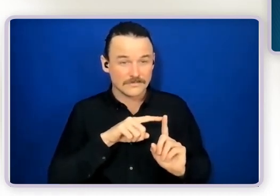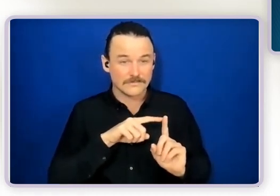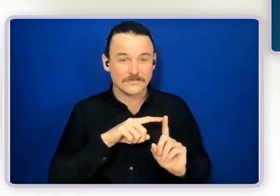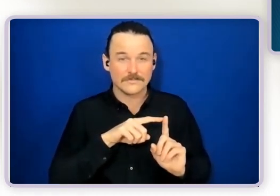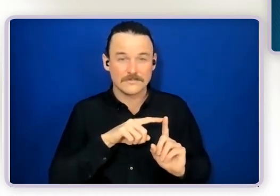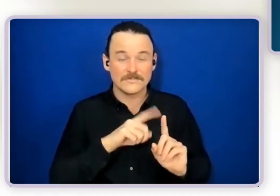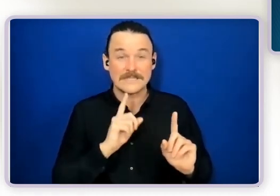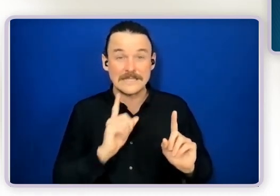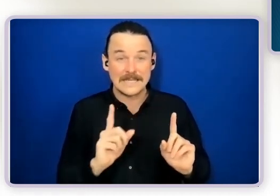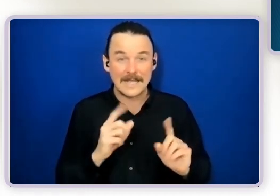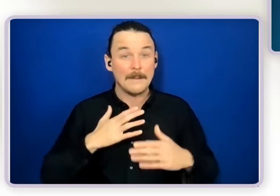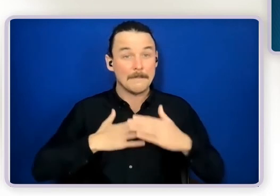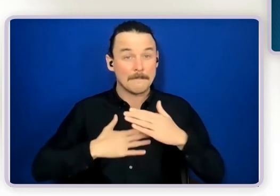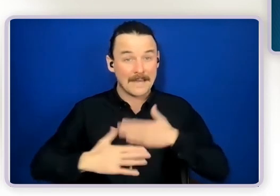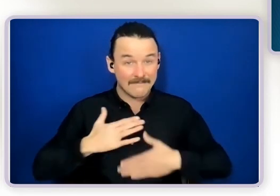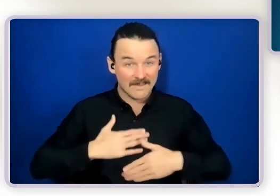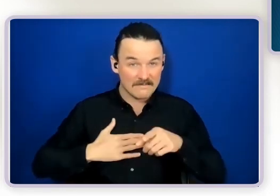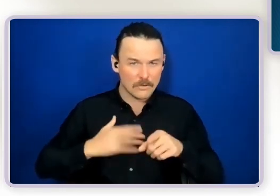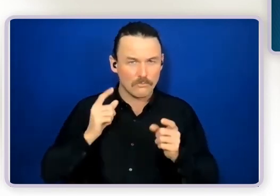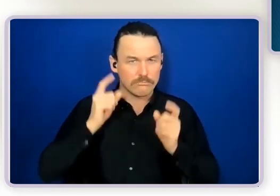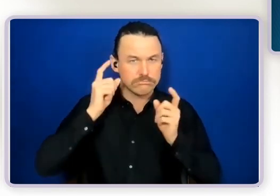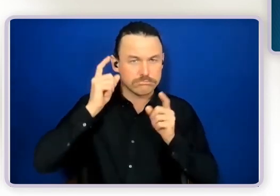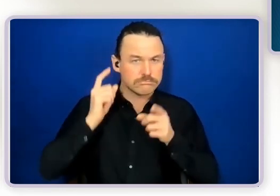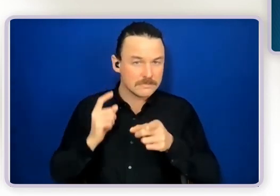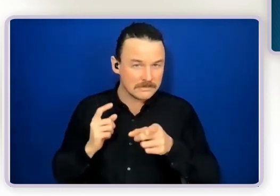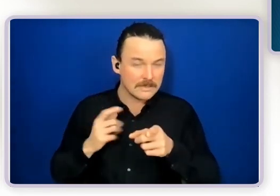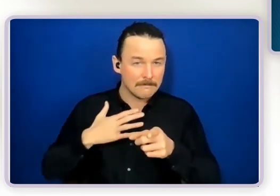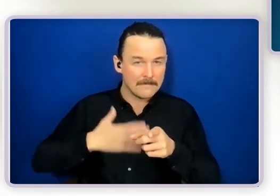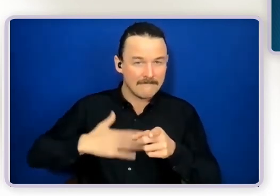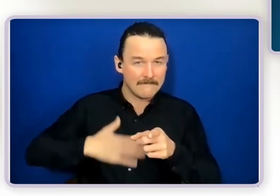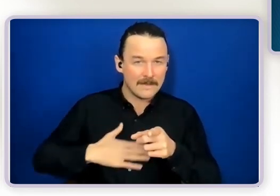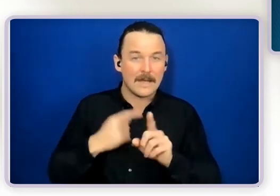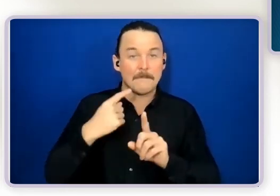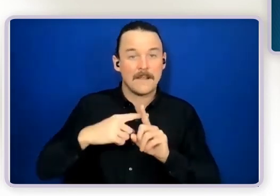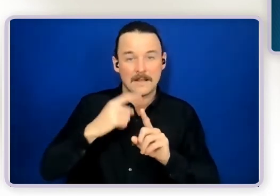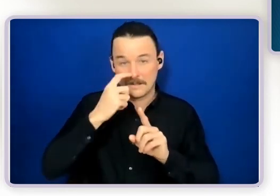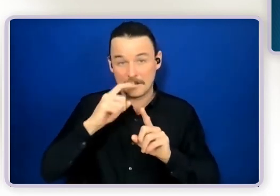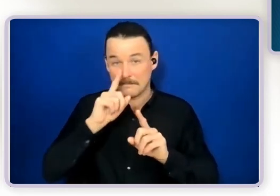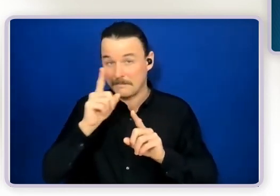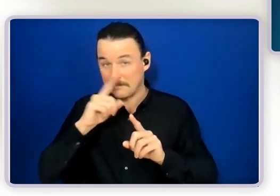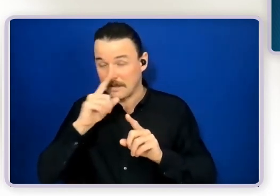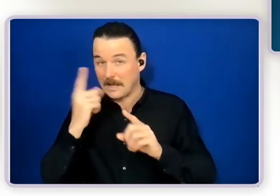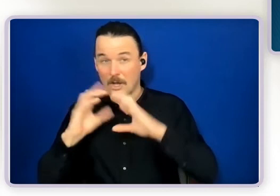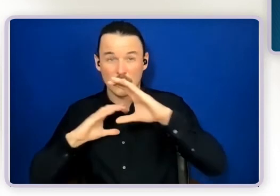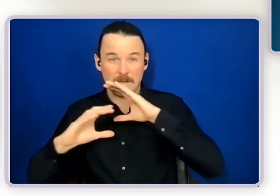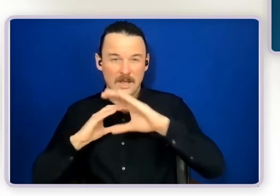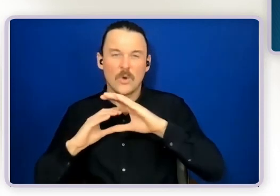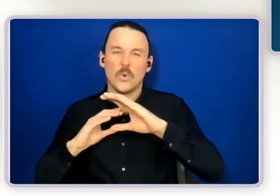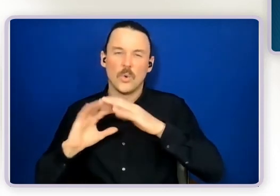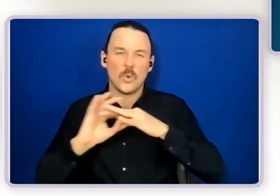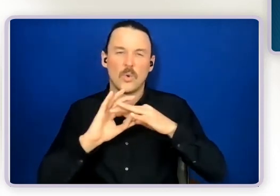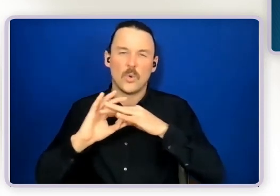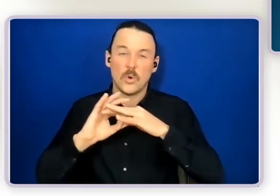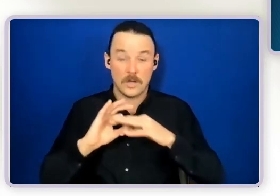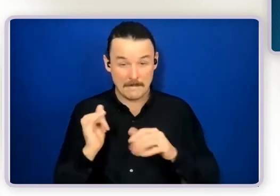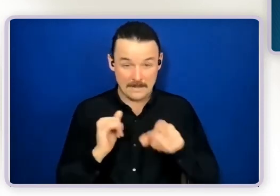inability to communicate are closely linked. And why wouldn't they be? Does the person use Auslan, and